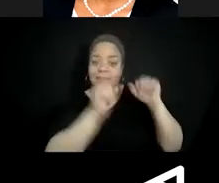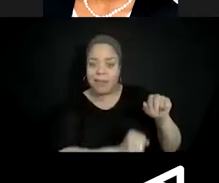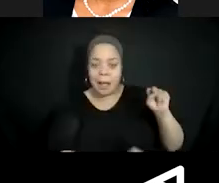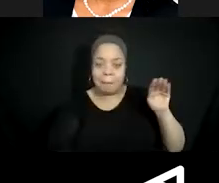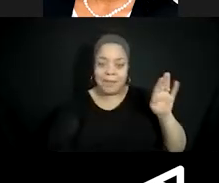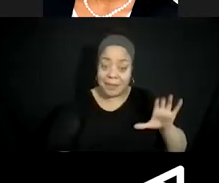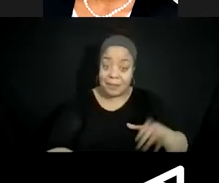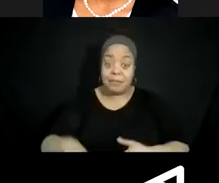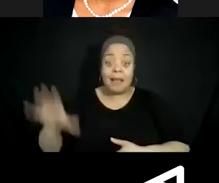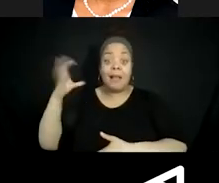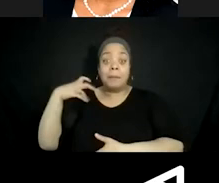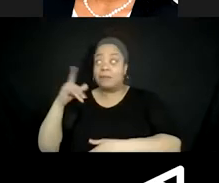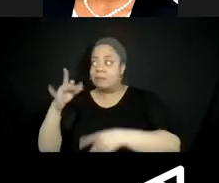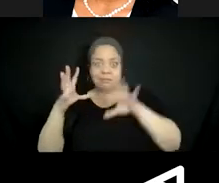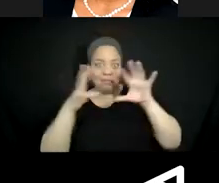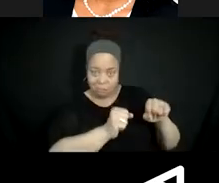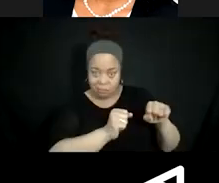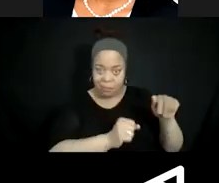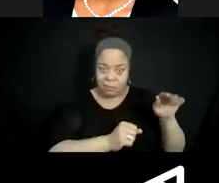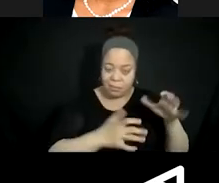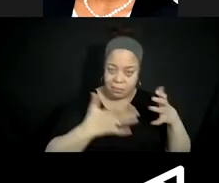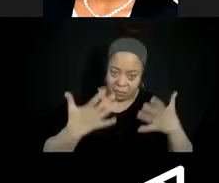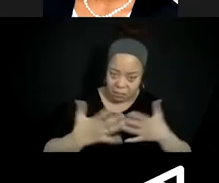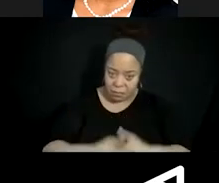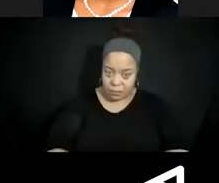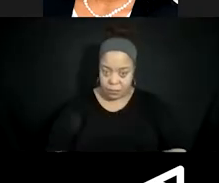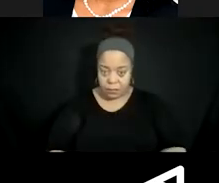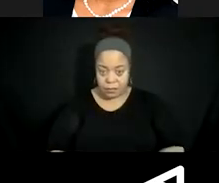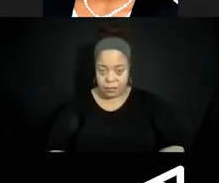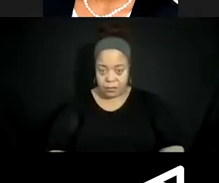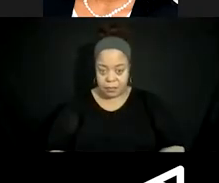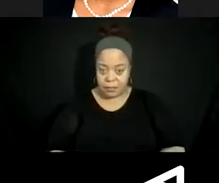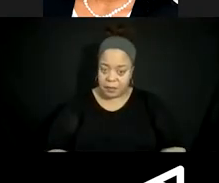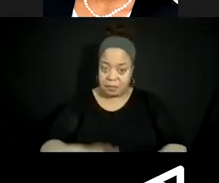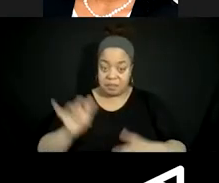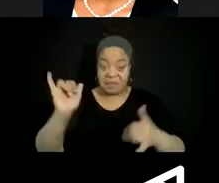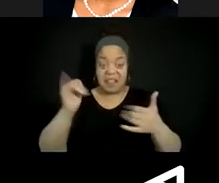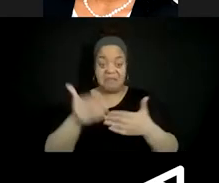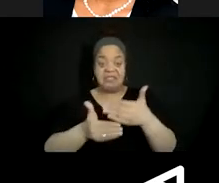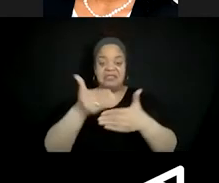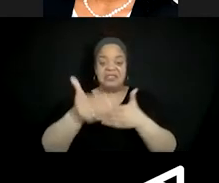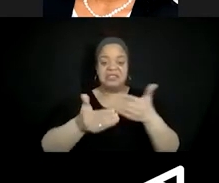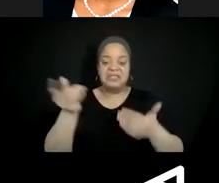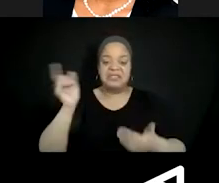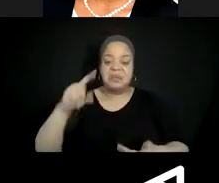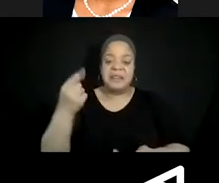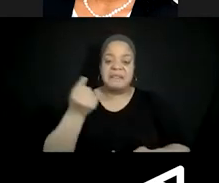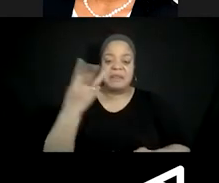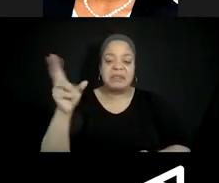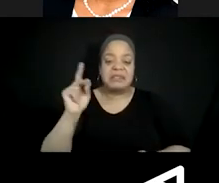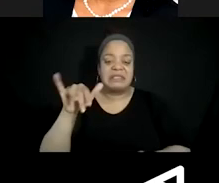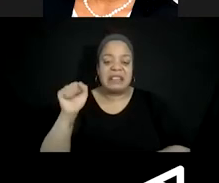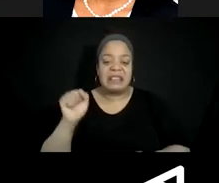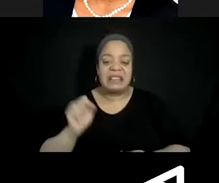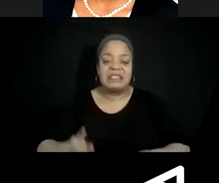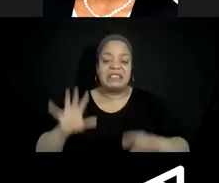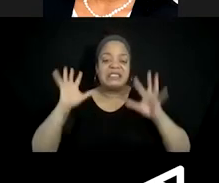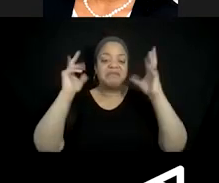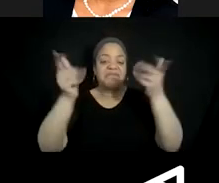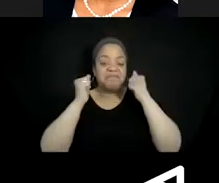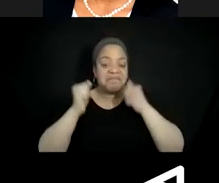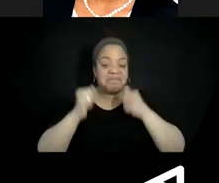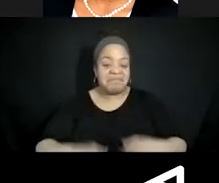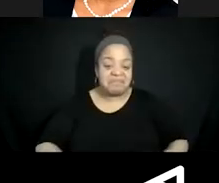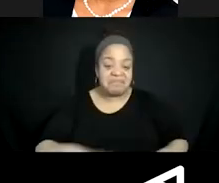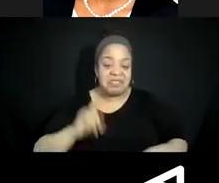Networks. So that begins a process in the early 1980s of rescinding or turning back the gains being made